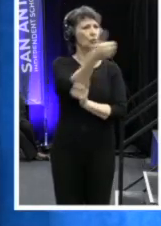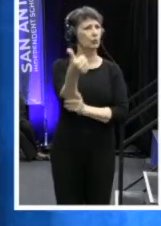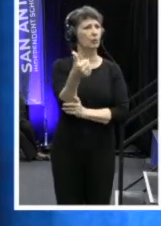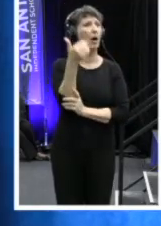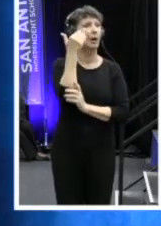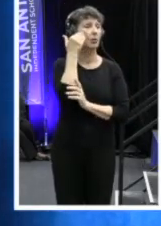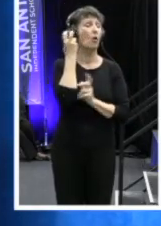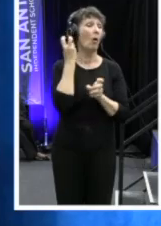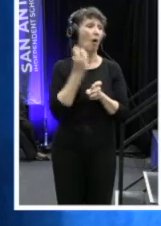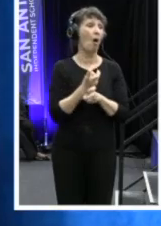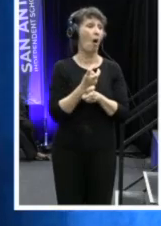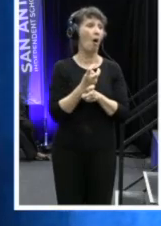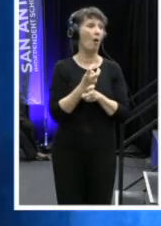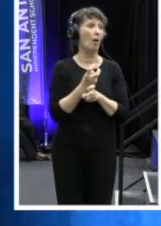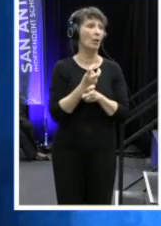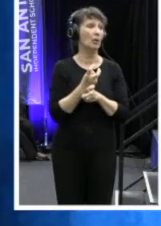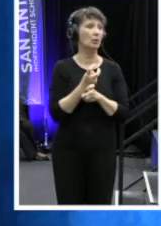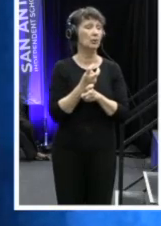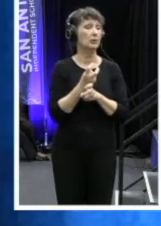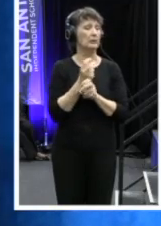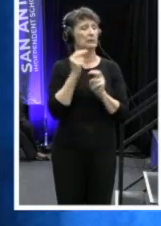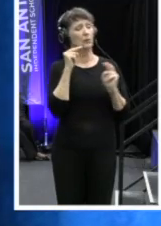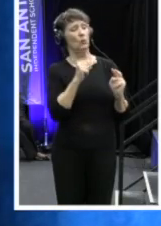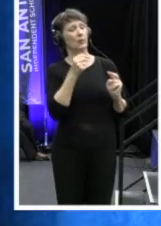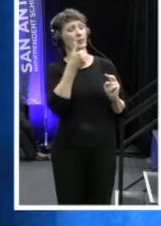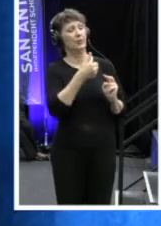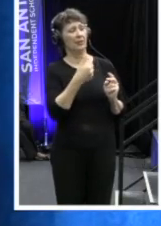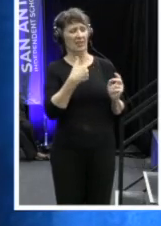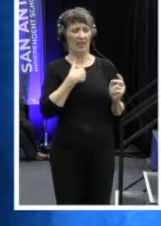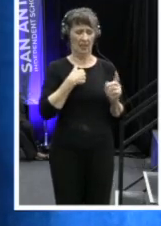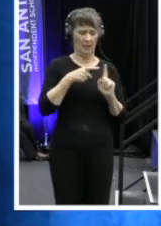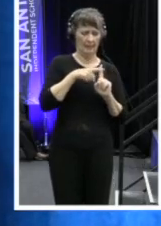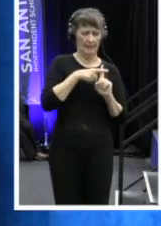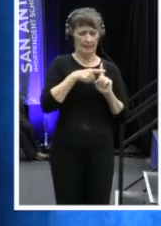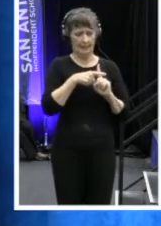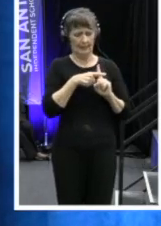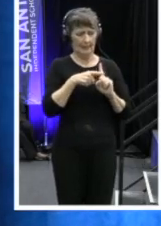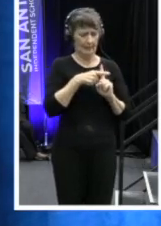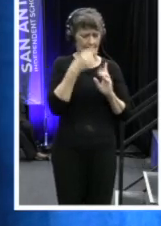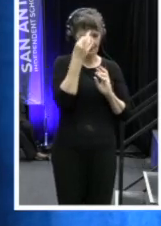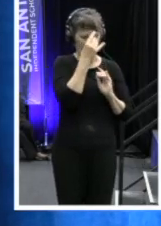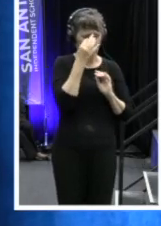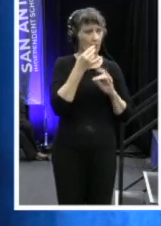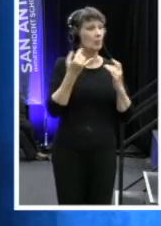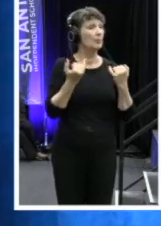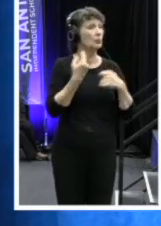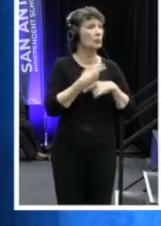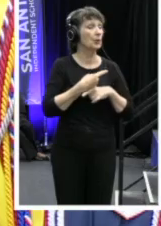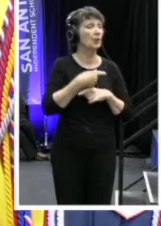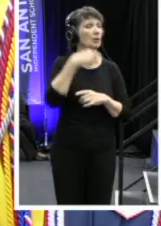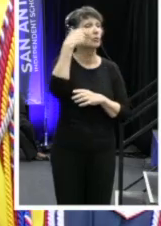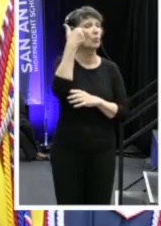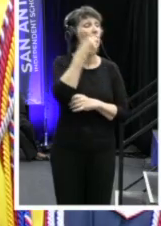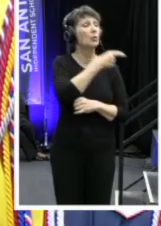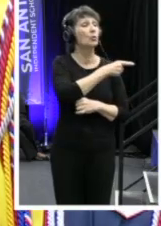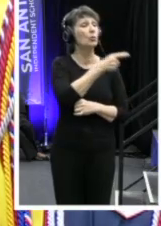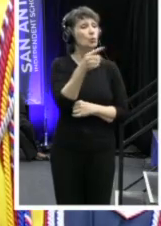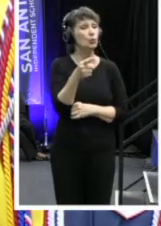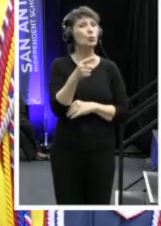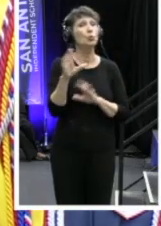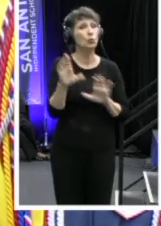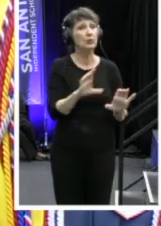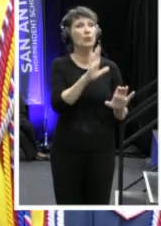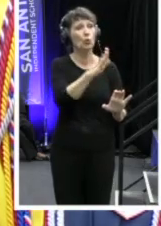can be hard to see yourself in a positive light, but maybe, starting today, remember that you did your